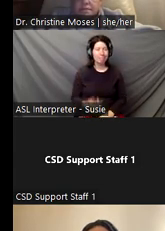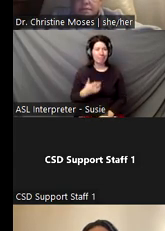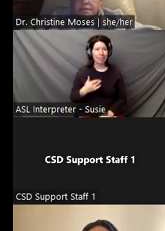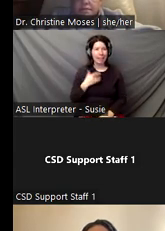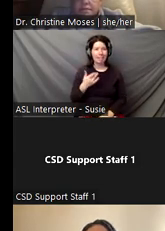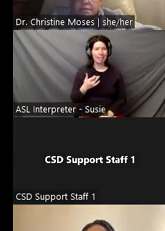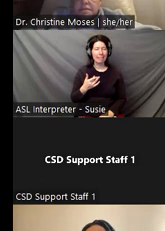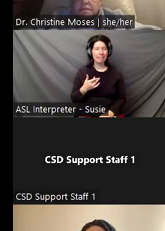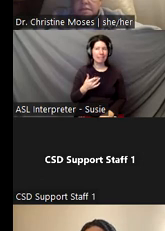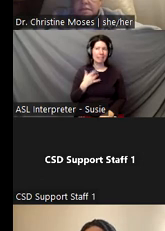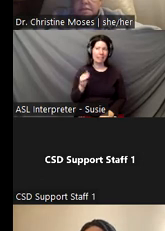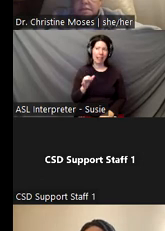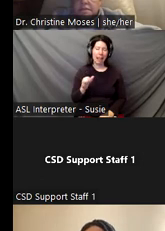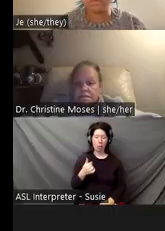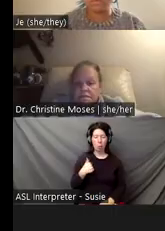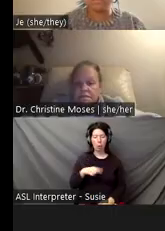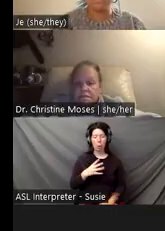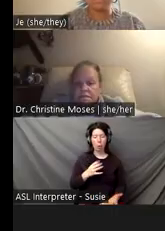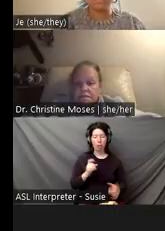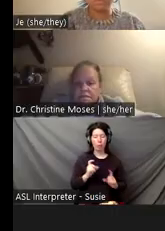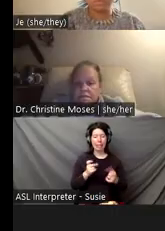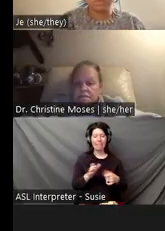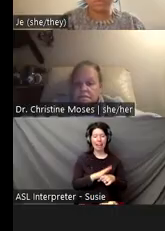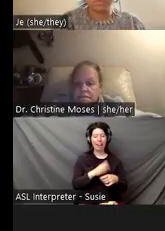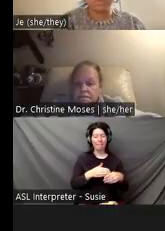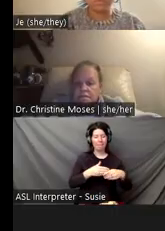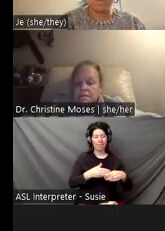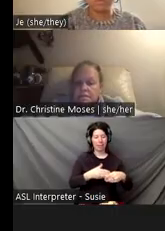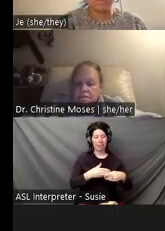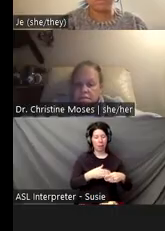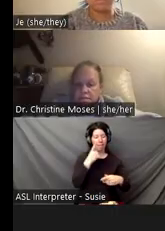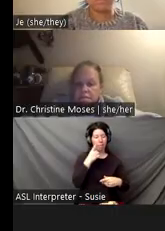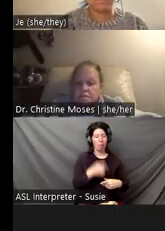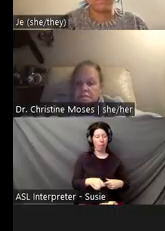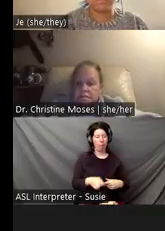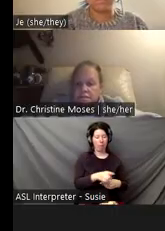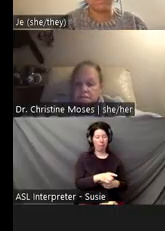we want to give enough leeway for them to be able